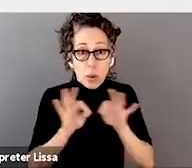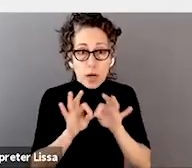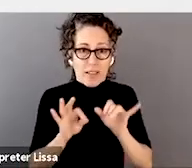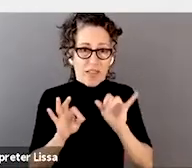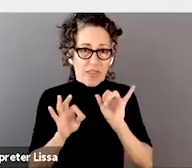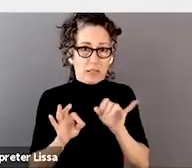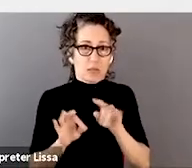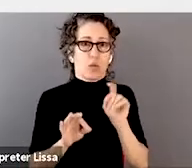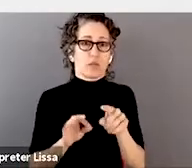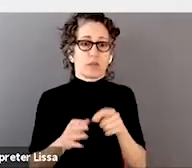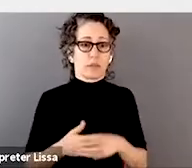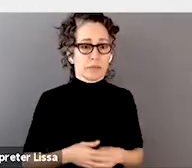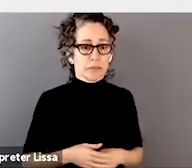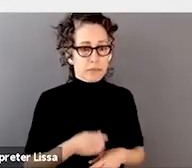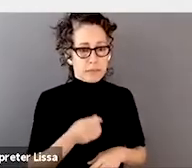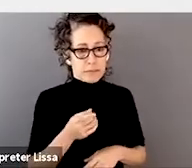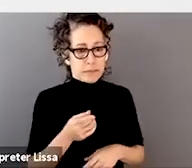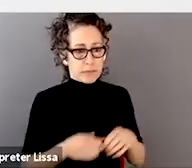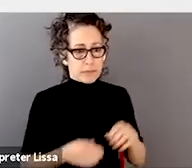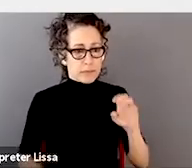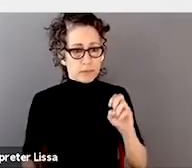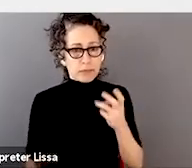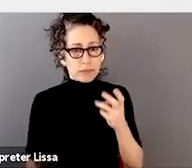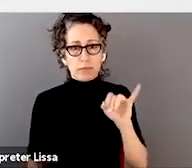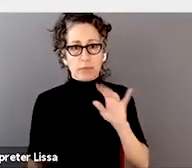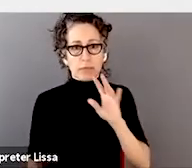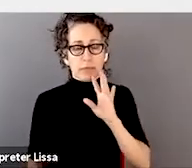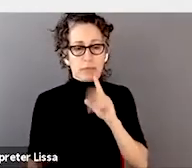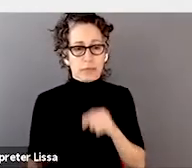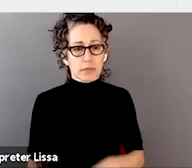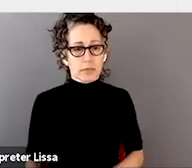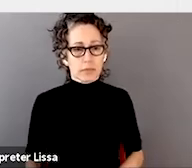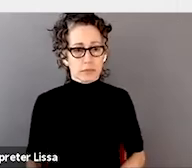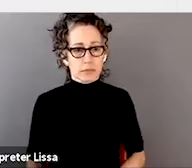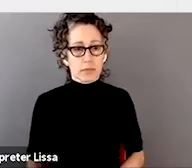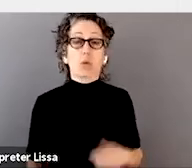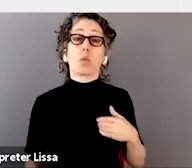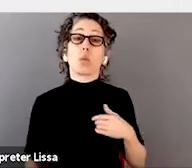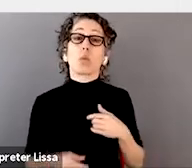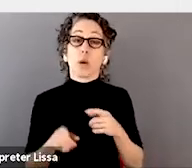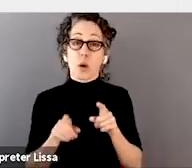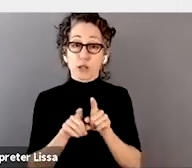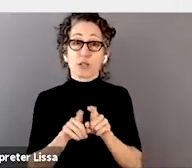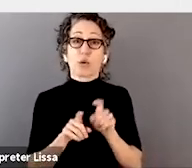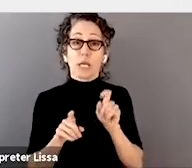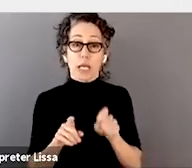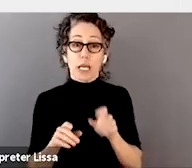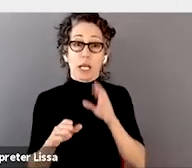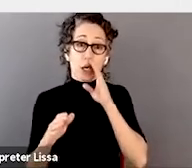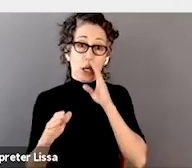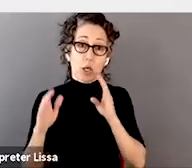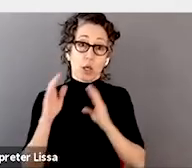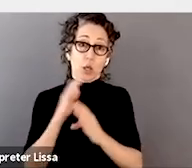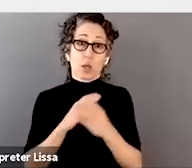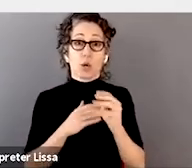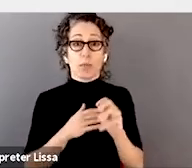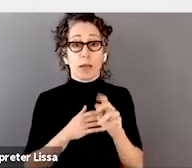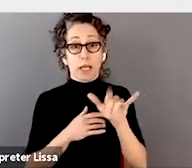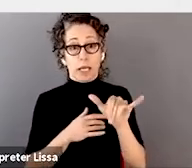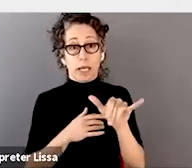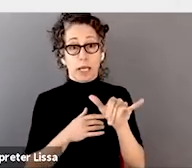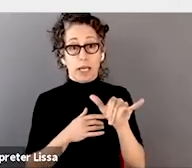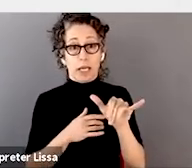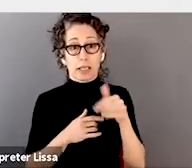add to what Lauren said, I think there's definitely a certain dose of humility that we need as data scientists, machine learning practitioners,